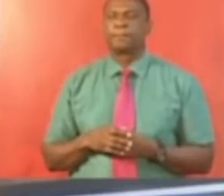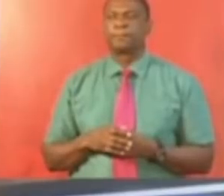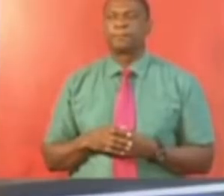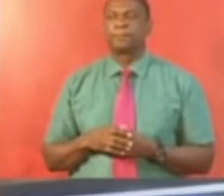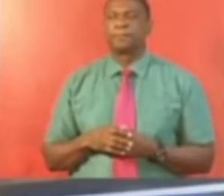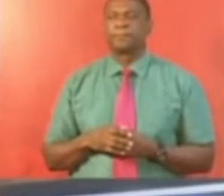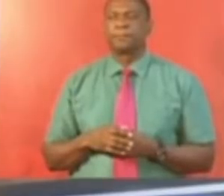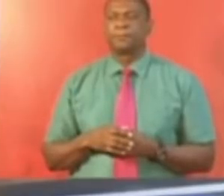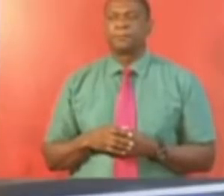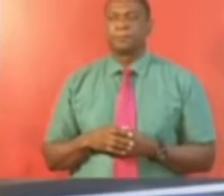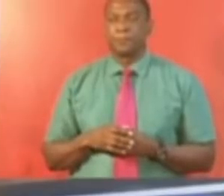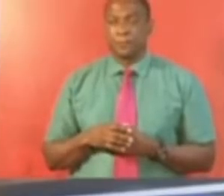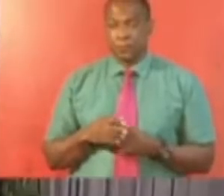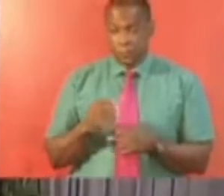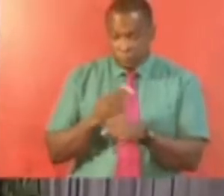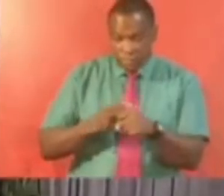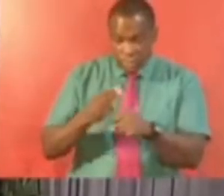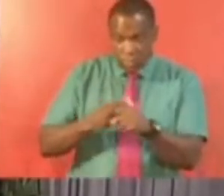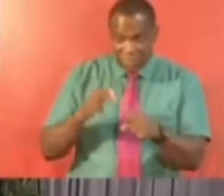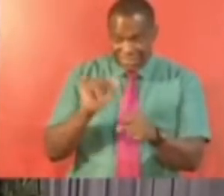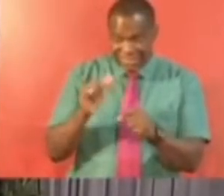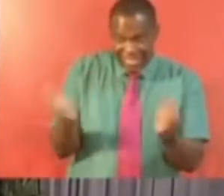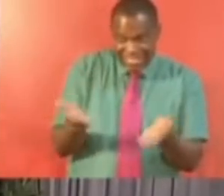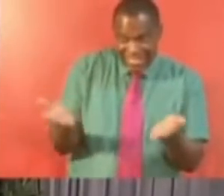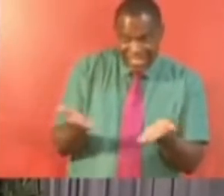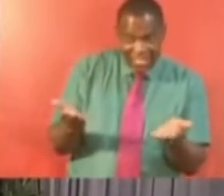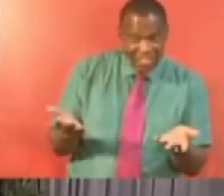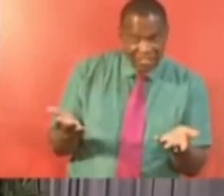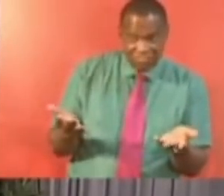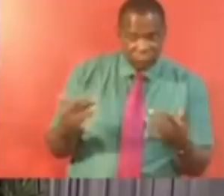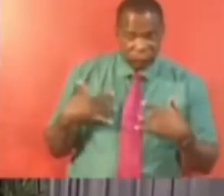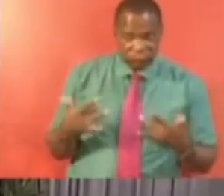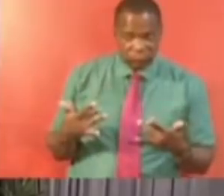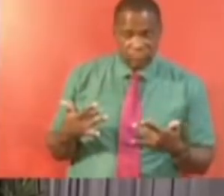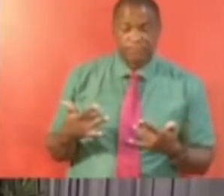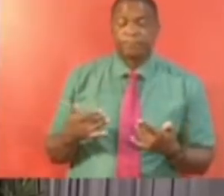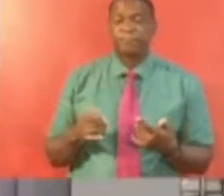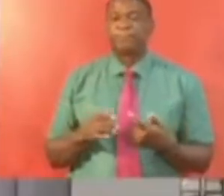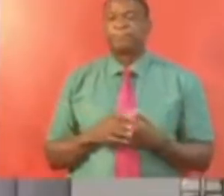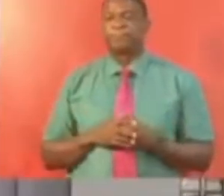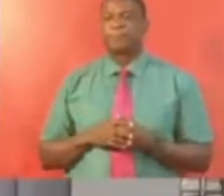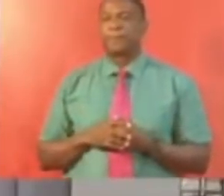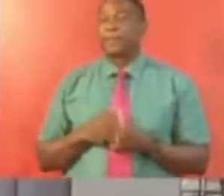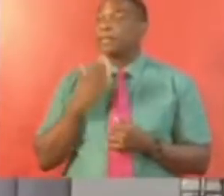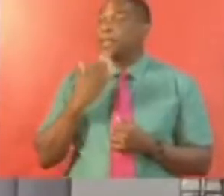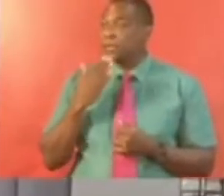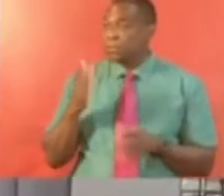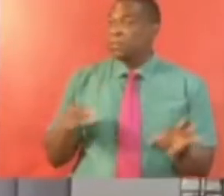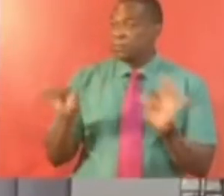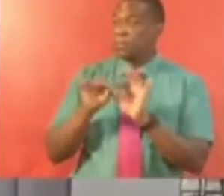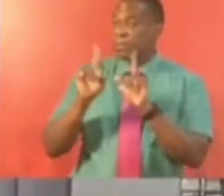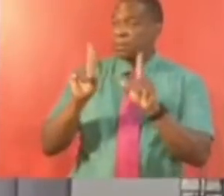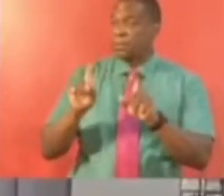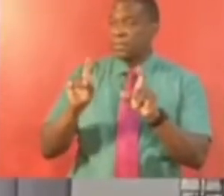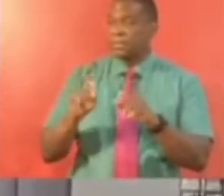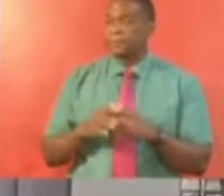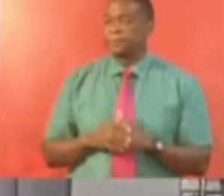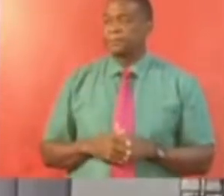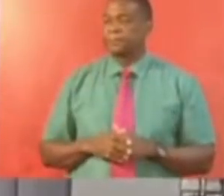you. Thank you, Mr. Cummins, for your very important question. You may recall that as Minister of Health,